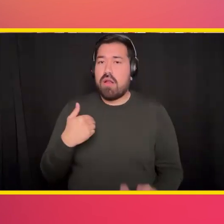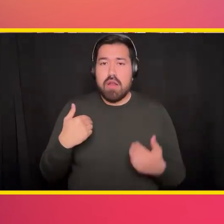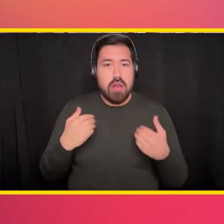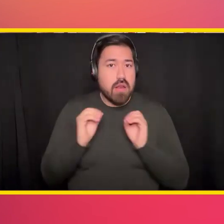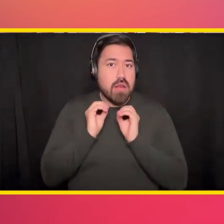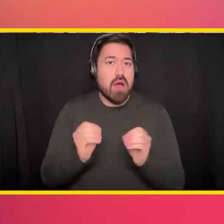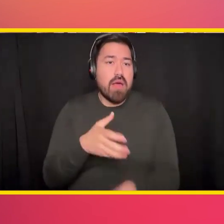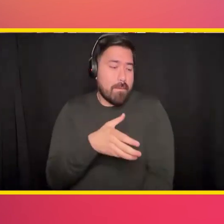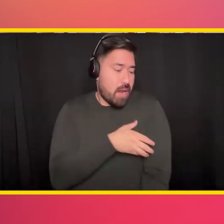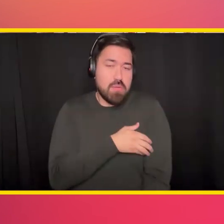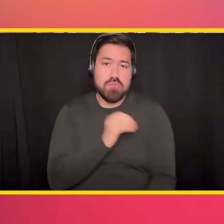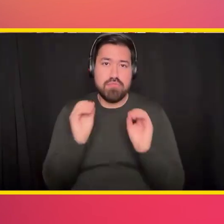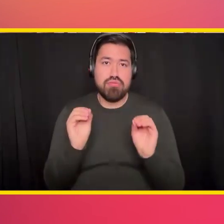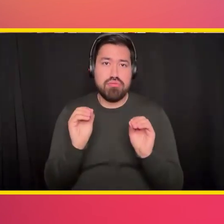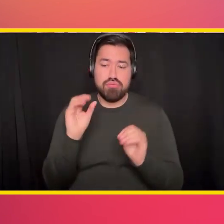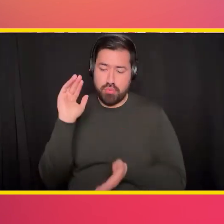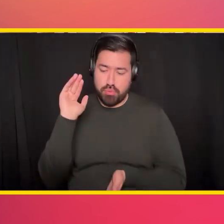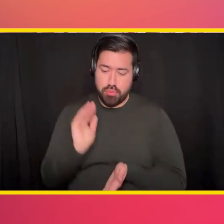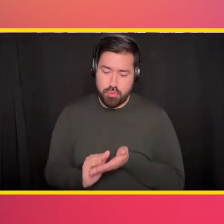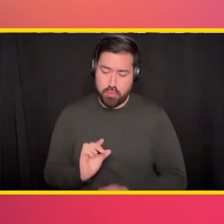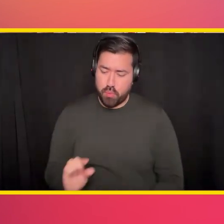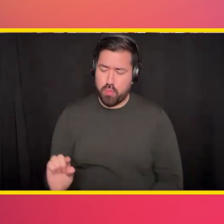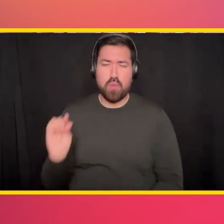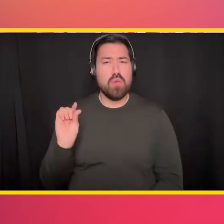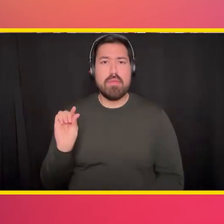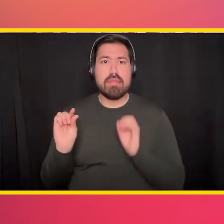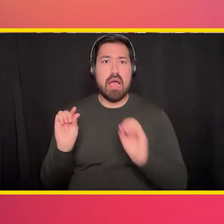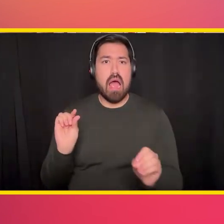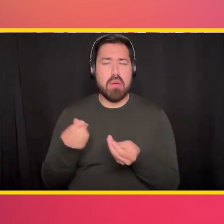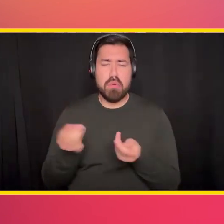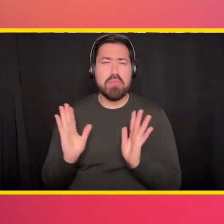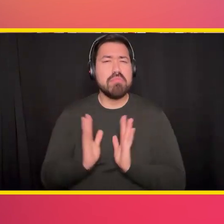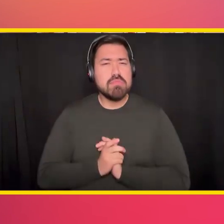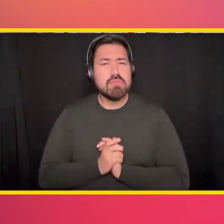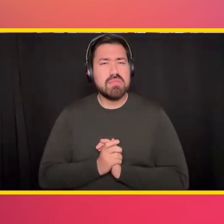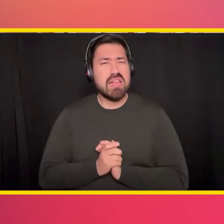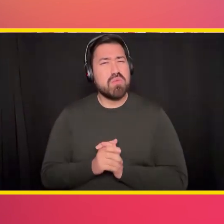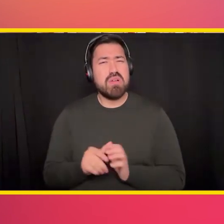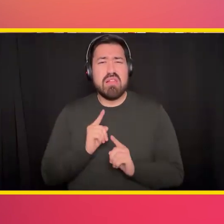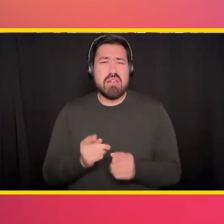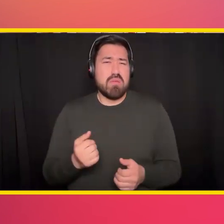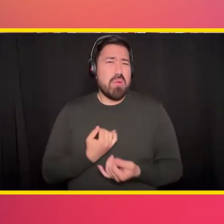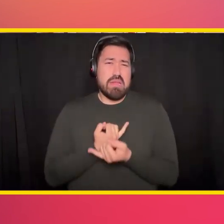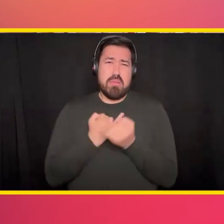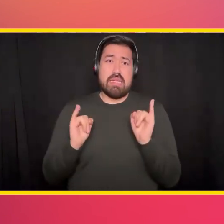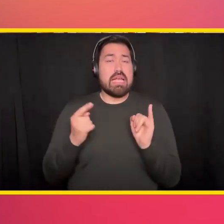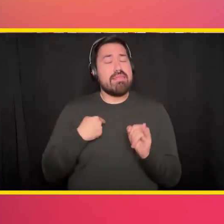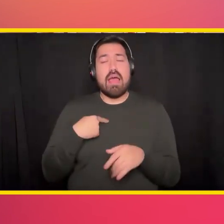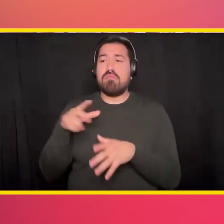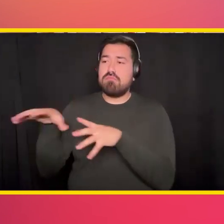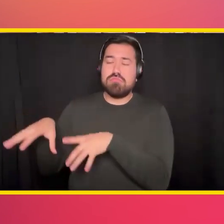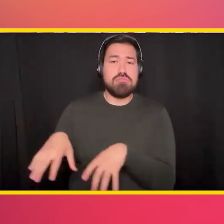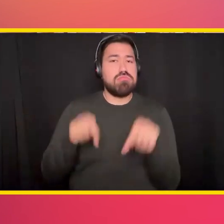power, that have no autonomy, that has none of that. And then got